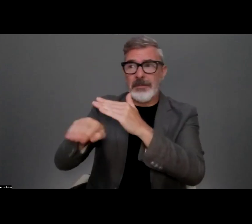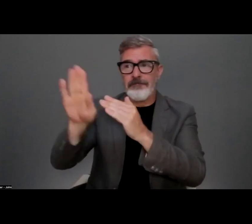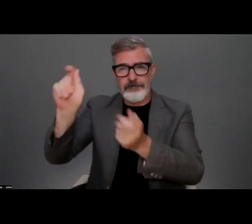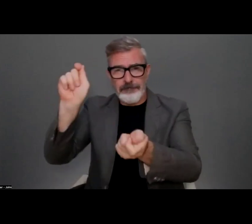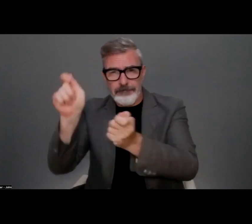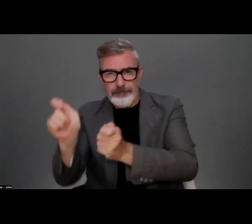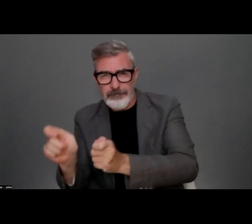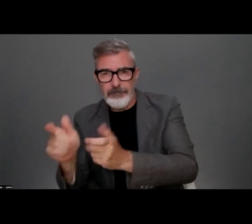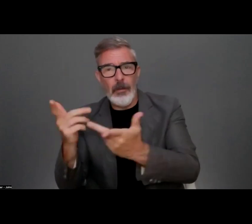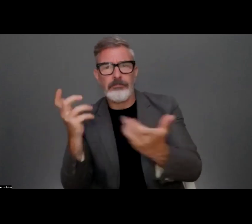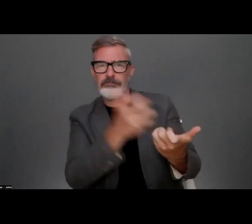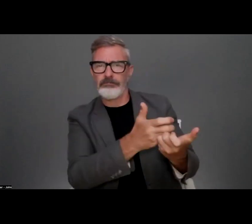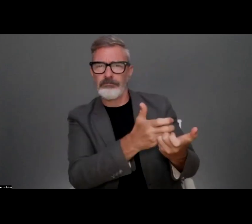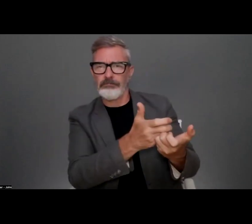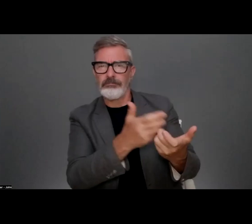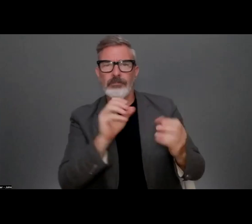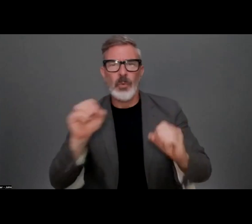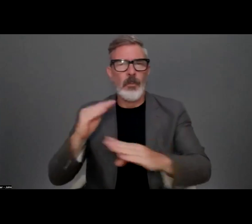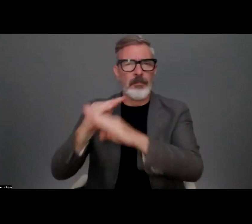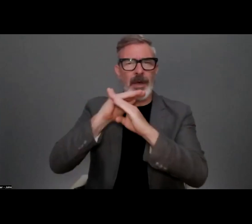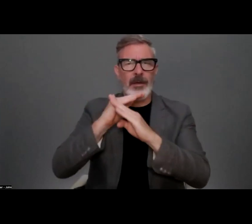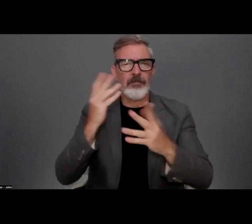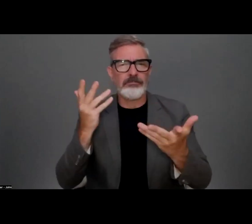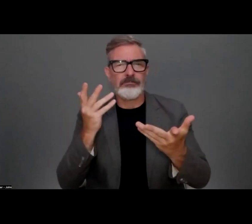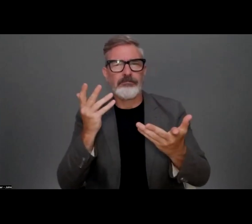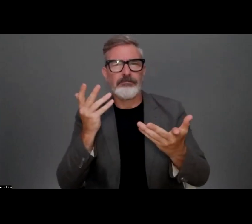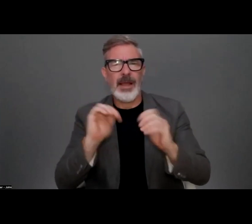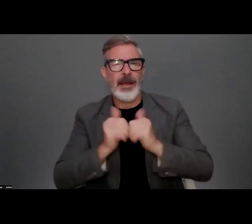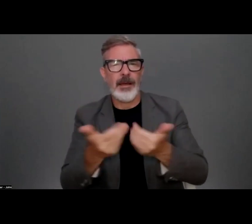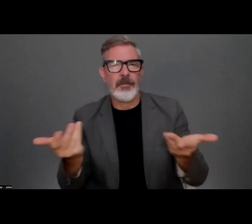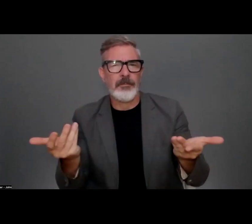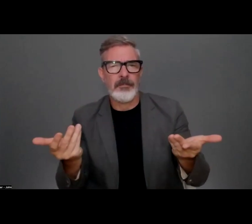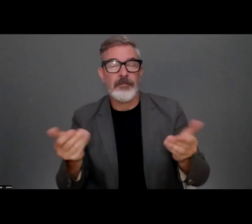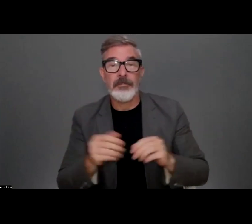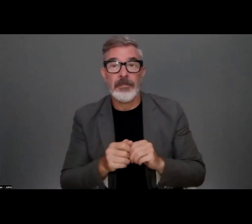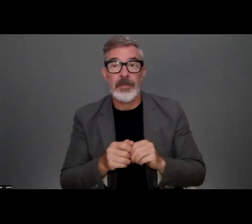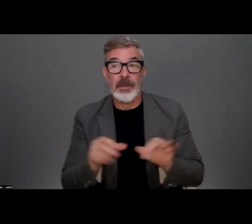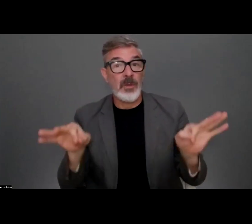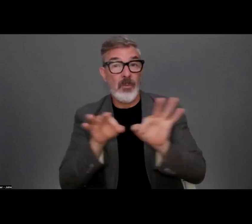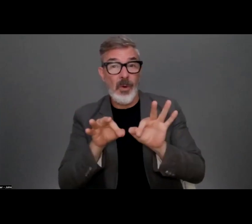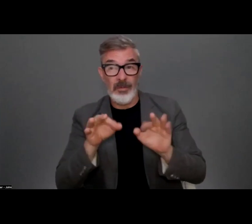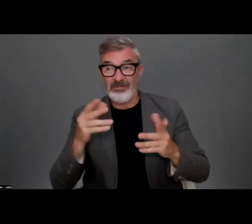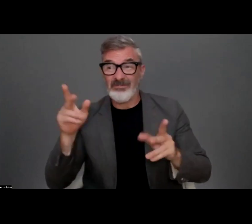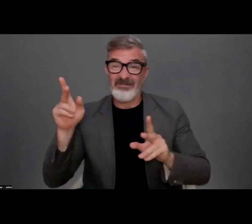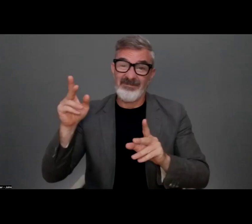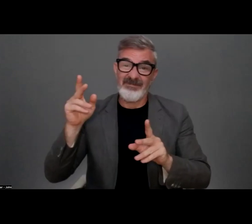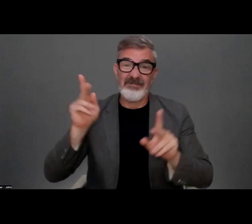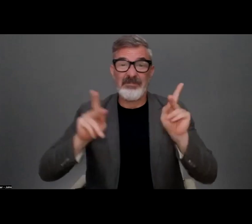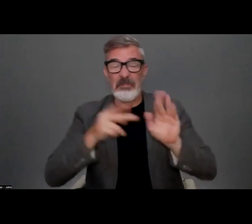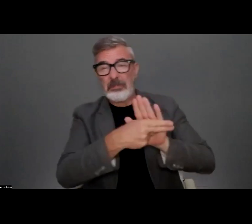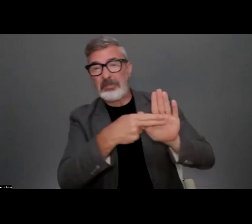process? And I think as far as educating to remove stigma, what we need to do is not